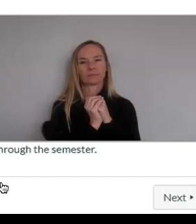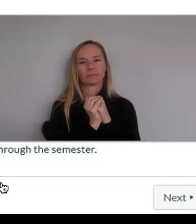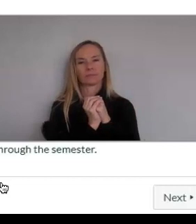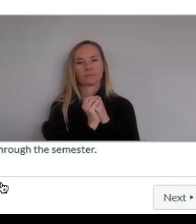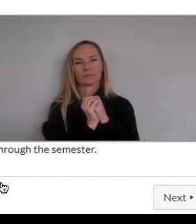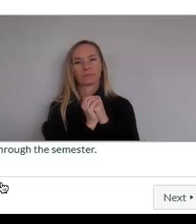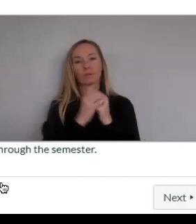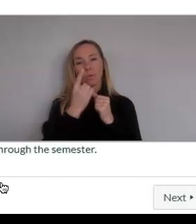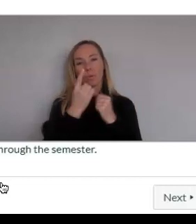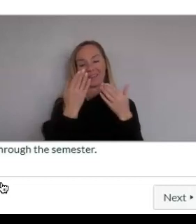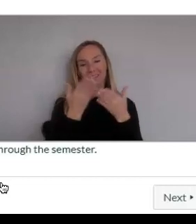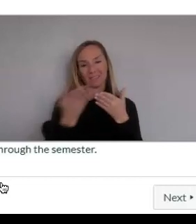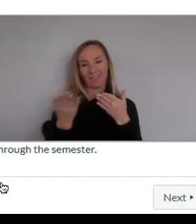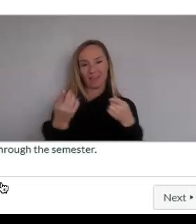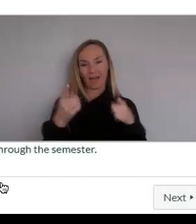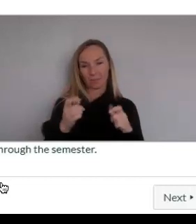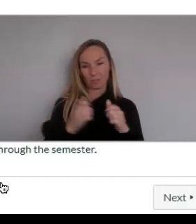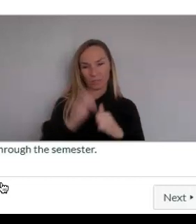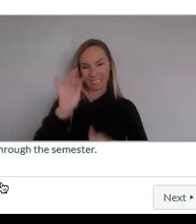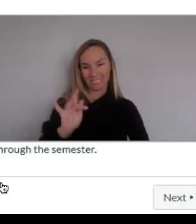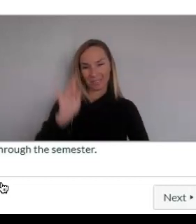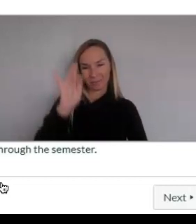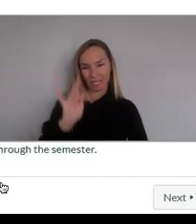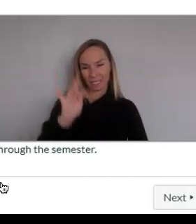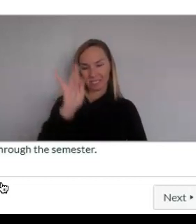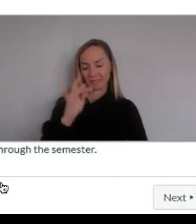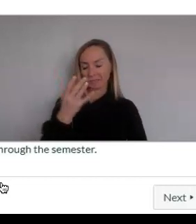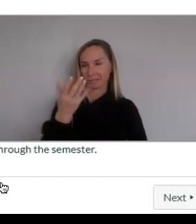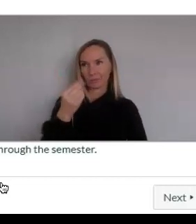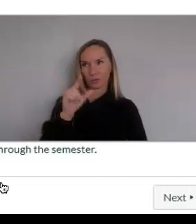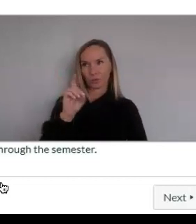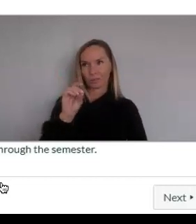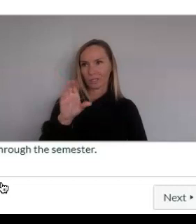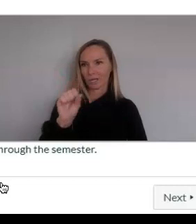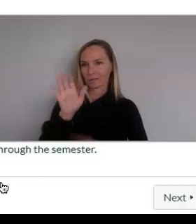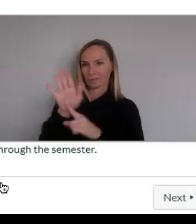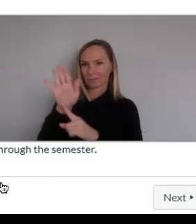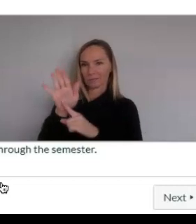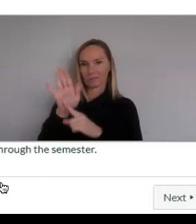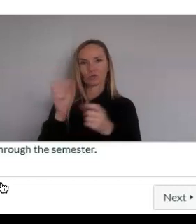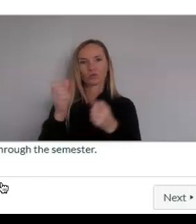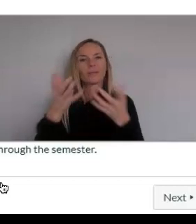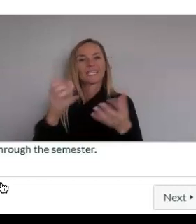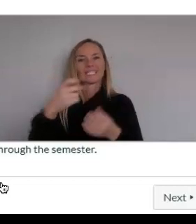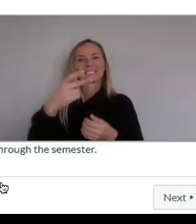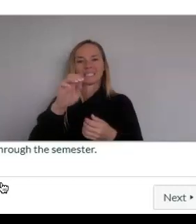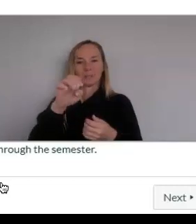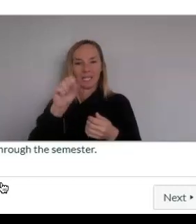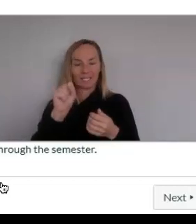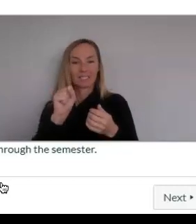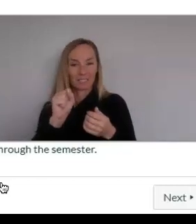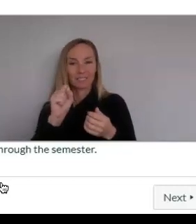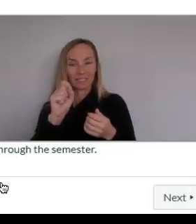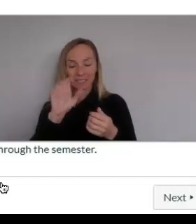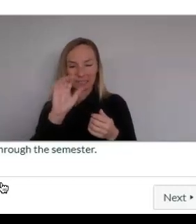spacing is sometimes, I don't know if it's Google Docs or what, but you end up having too many spaces. It looks like it's